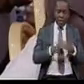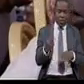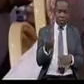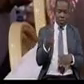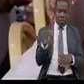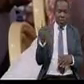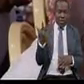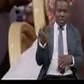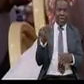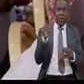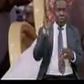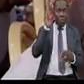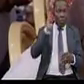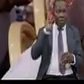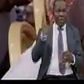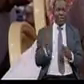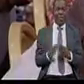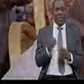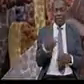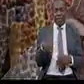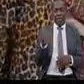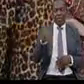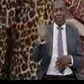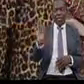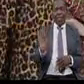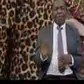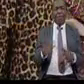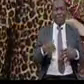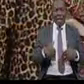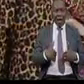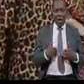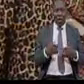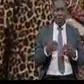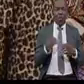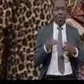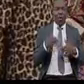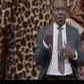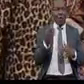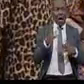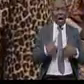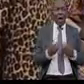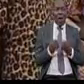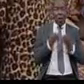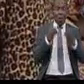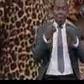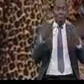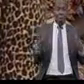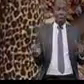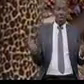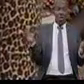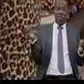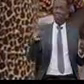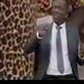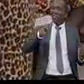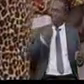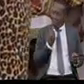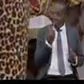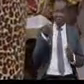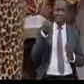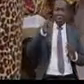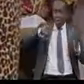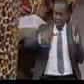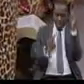29, of how much sorrow punishment. Suppose ye that